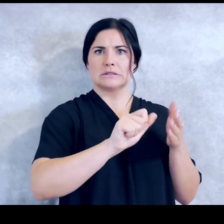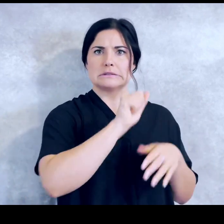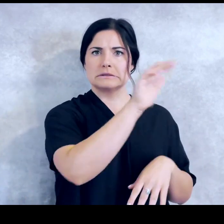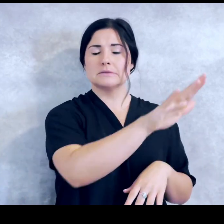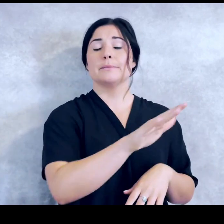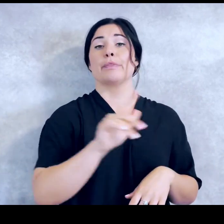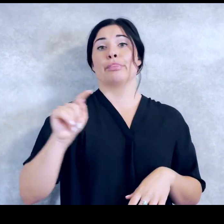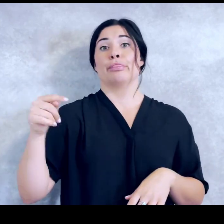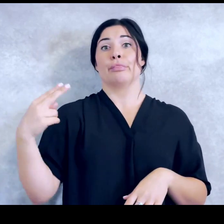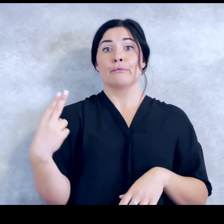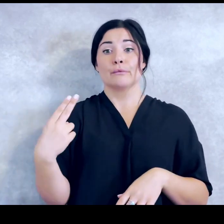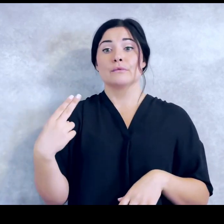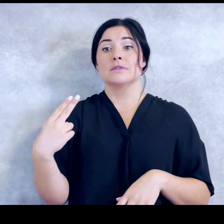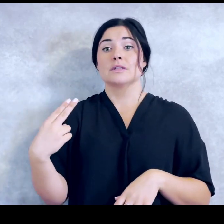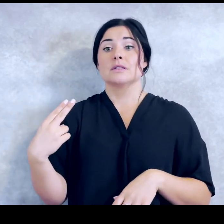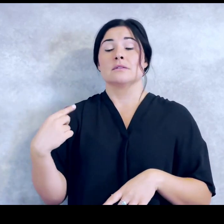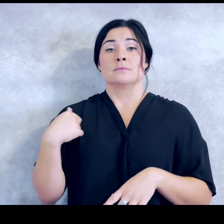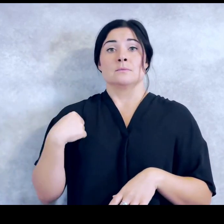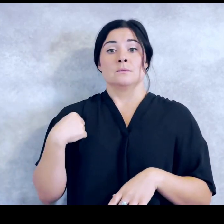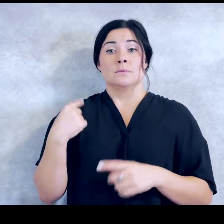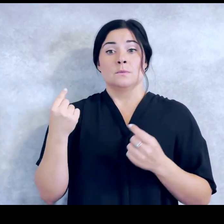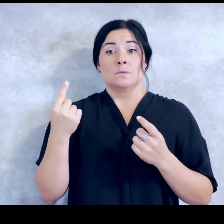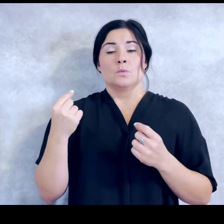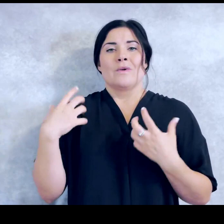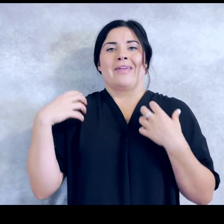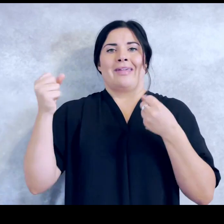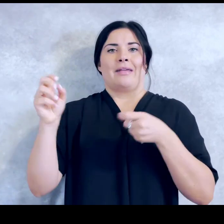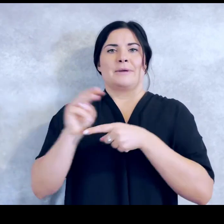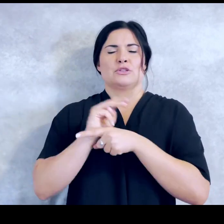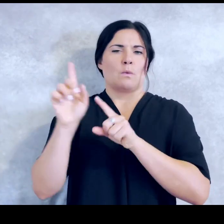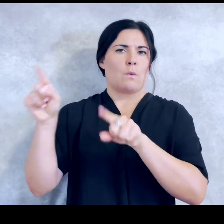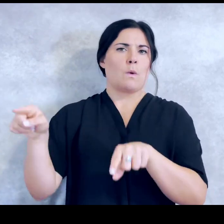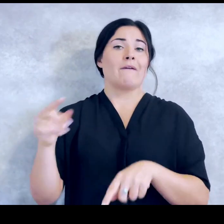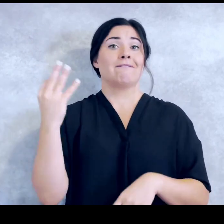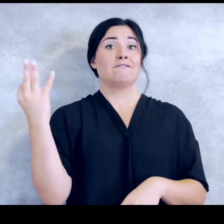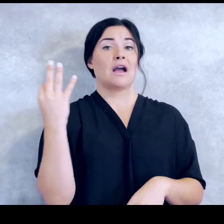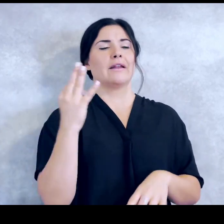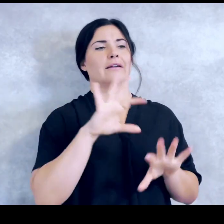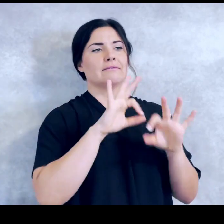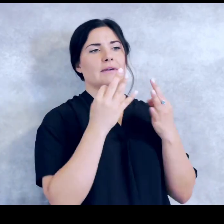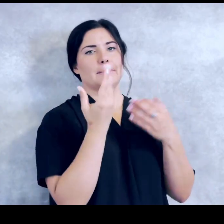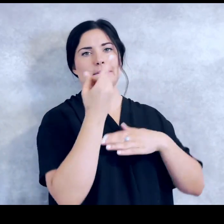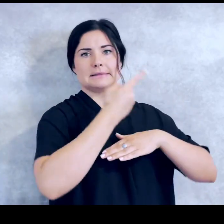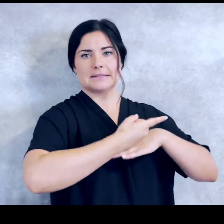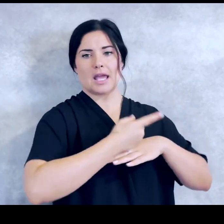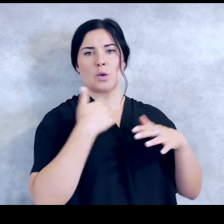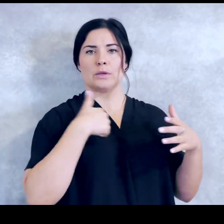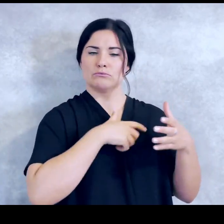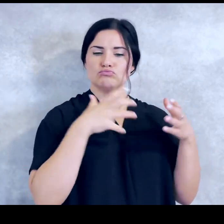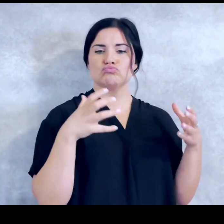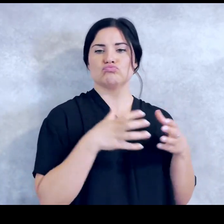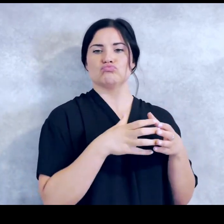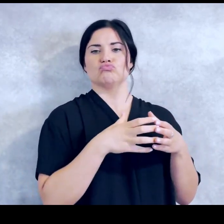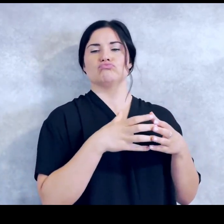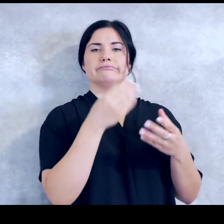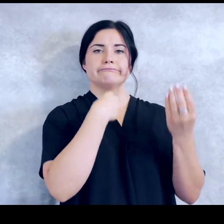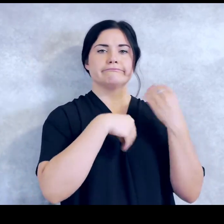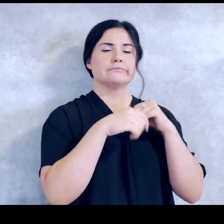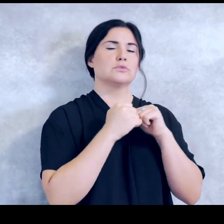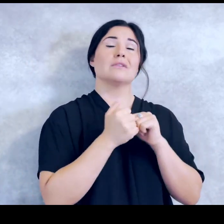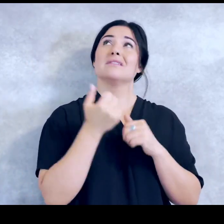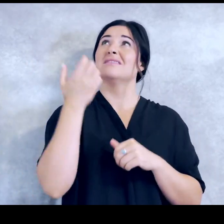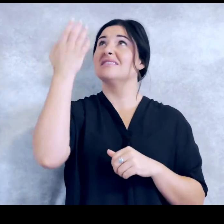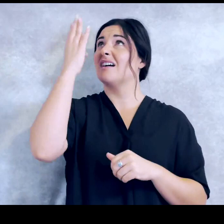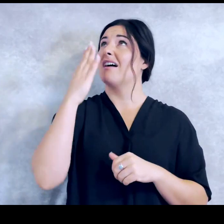them with a verse. And then Thursday, I go to the healing ministry. And Friday is my family day, but we just come together